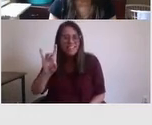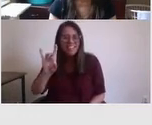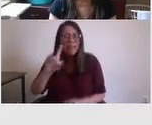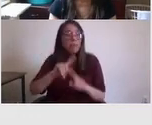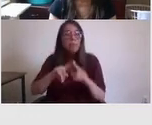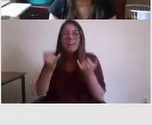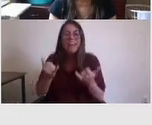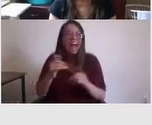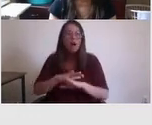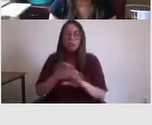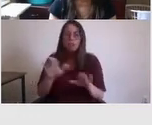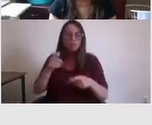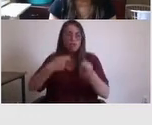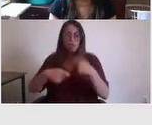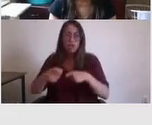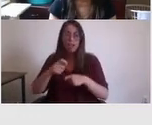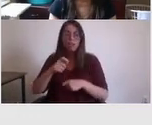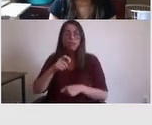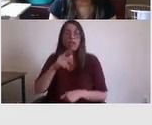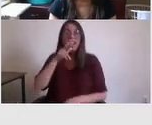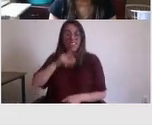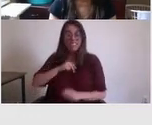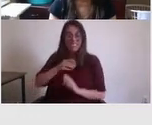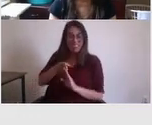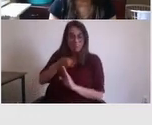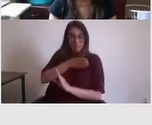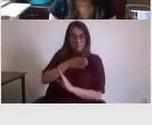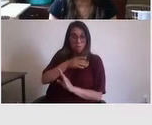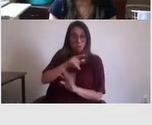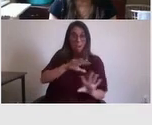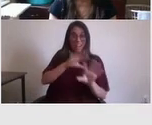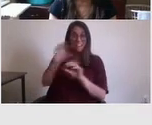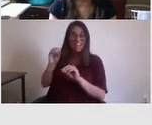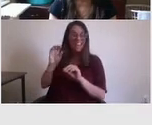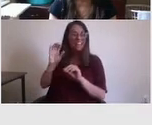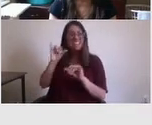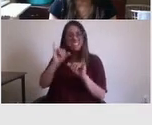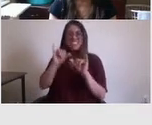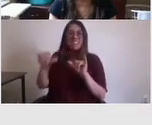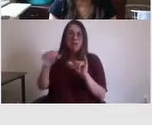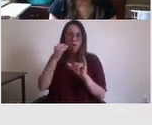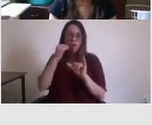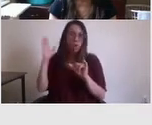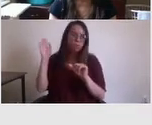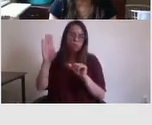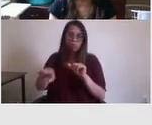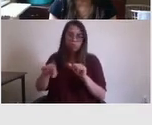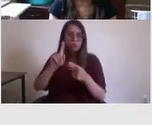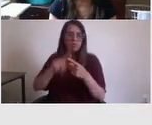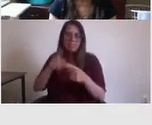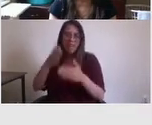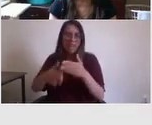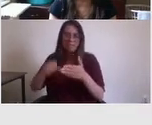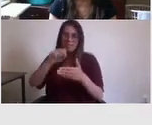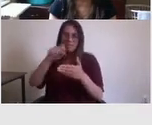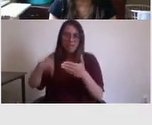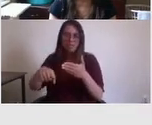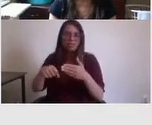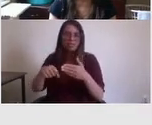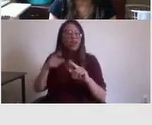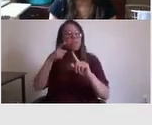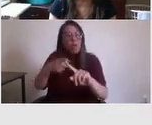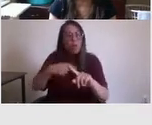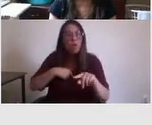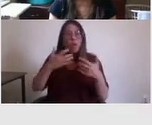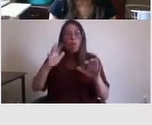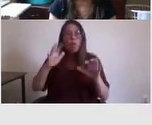all leave campus right before Thanksgiving and finish their semester online. That way we're not sending everybody